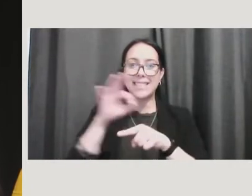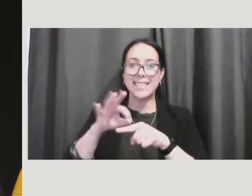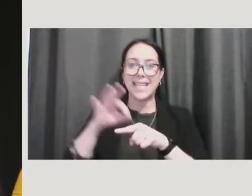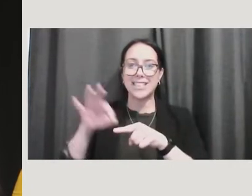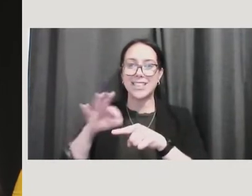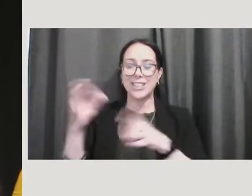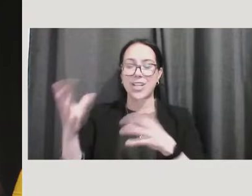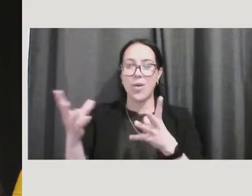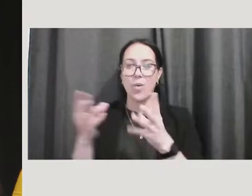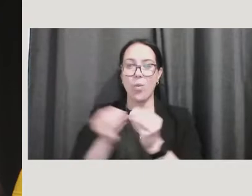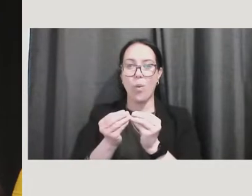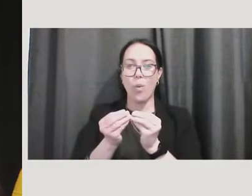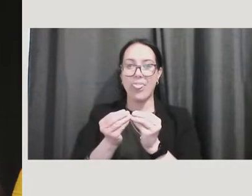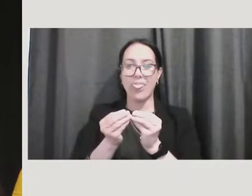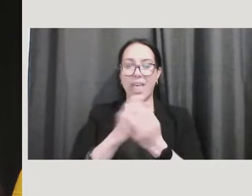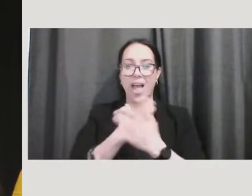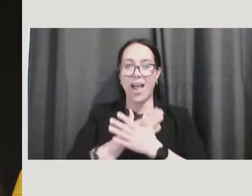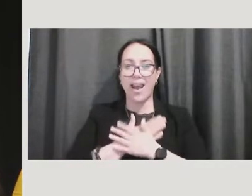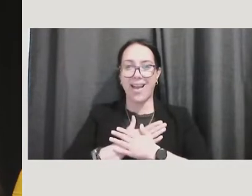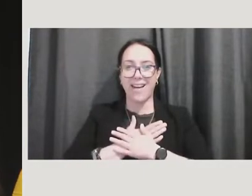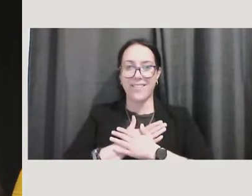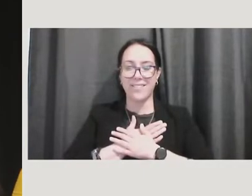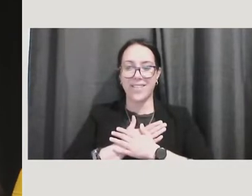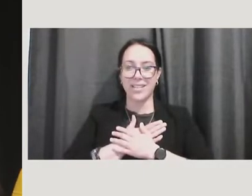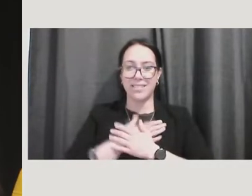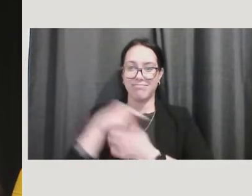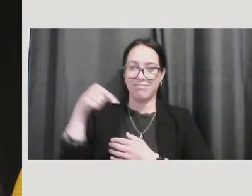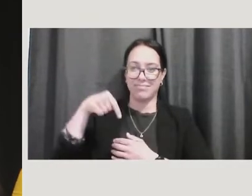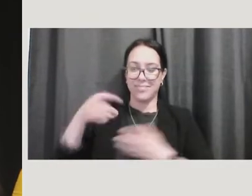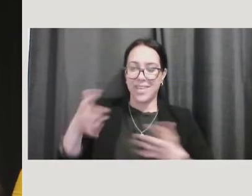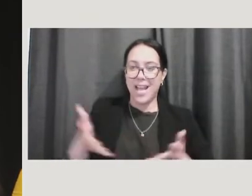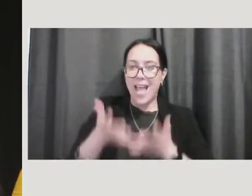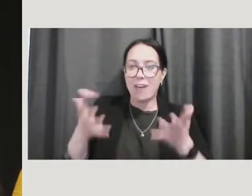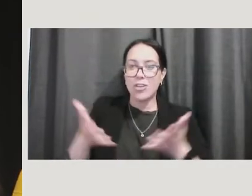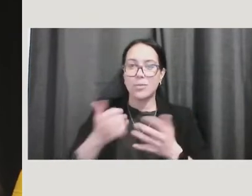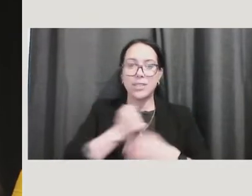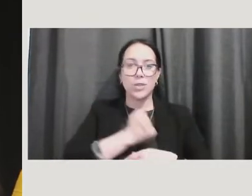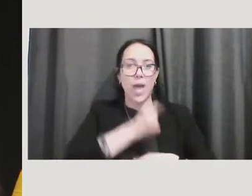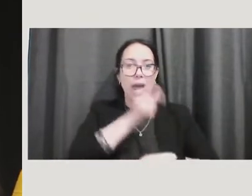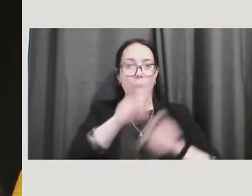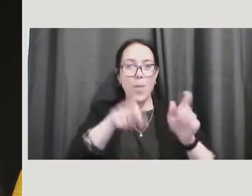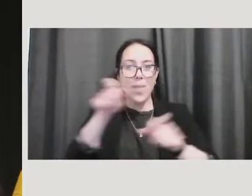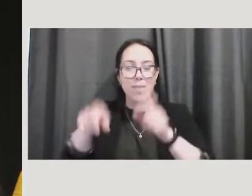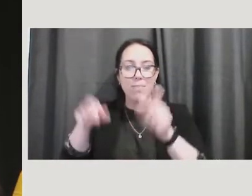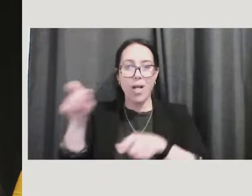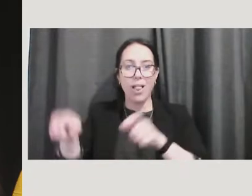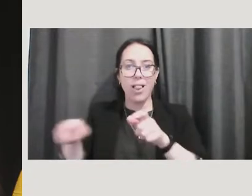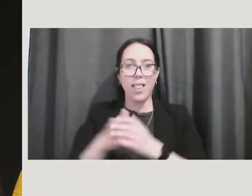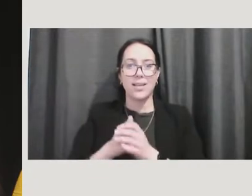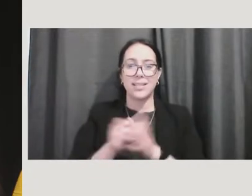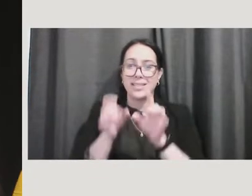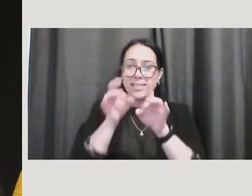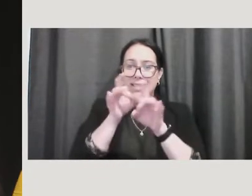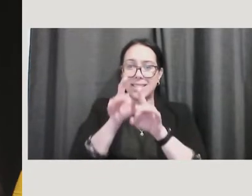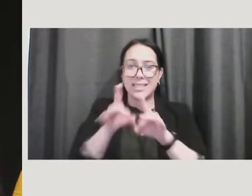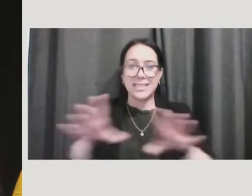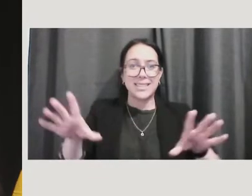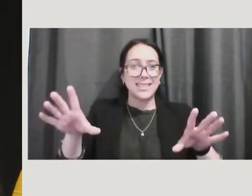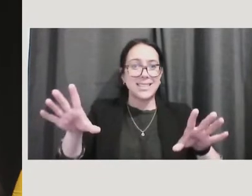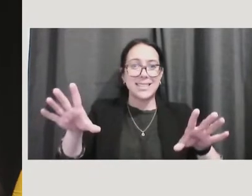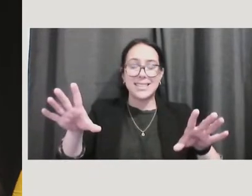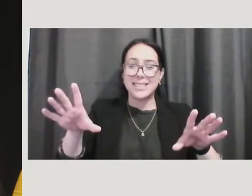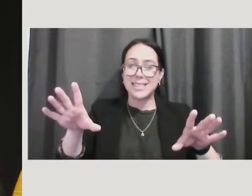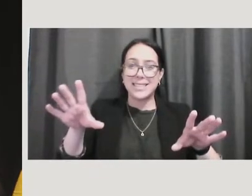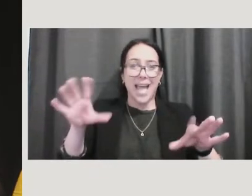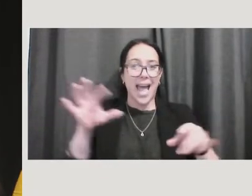all our encouragements to our people to our young people start stitching don't forget follow your